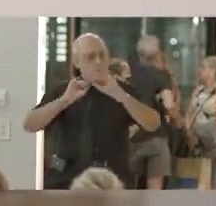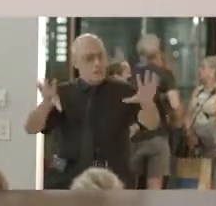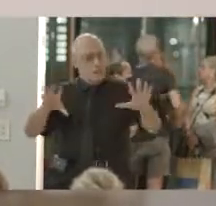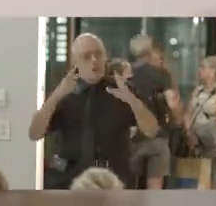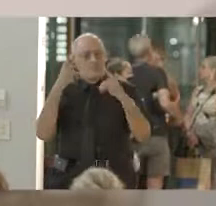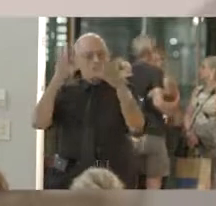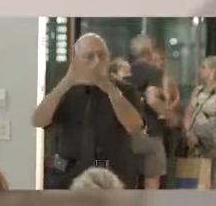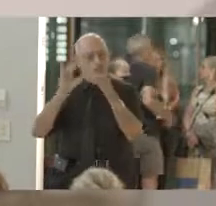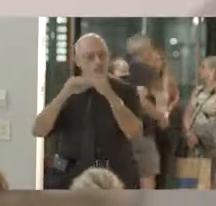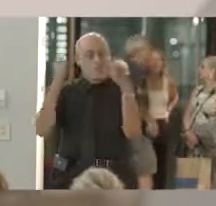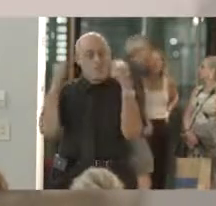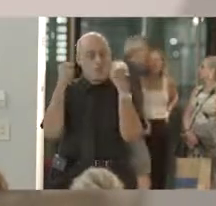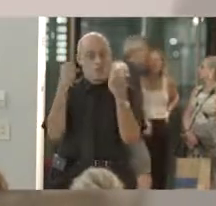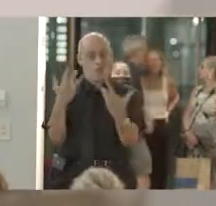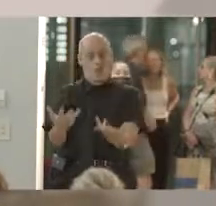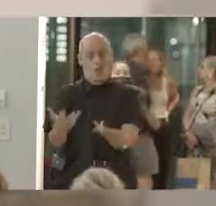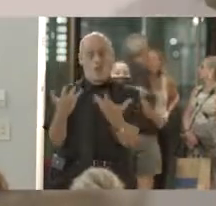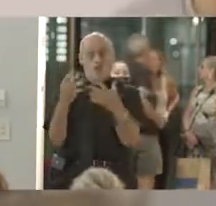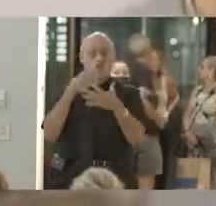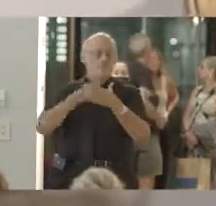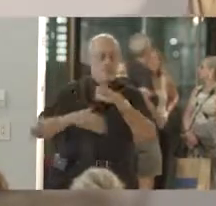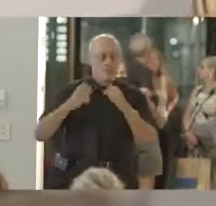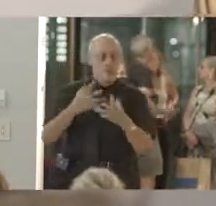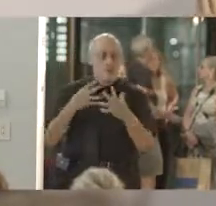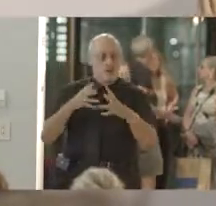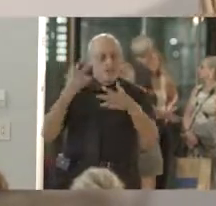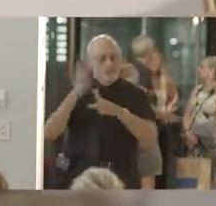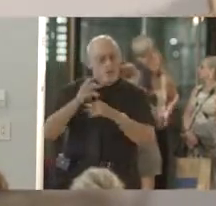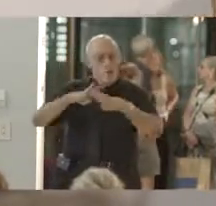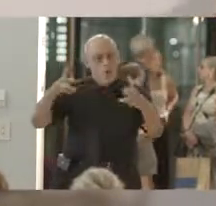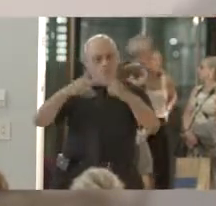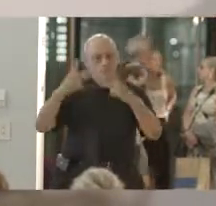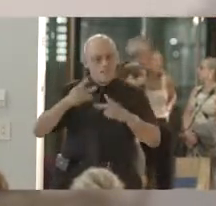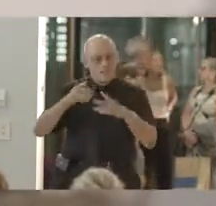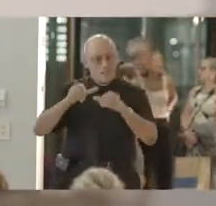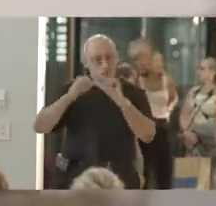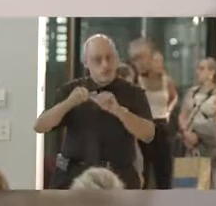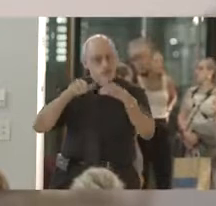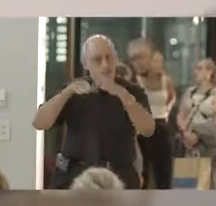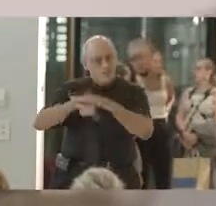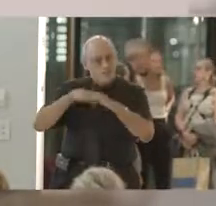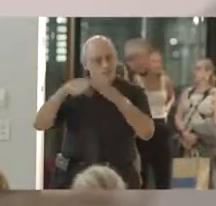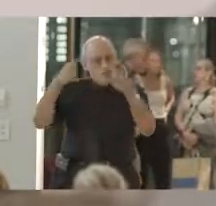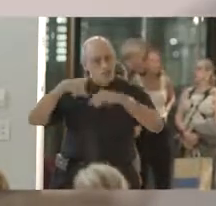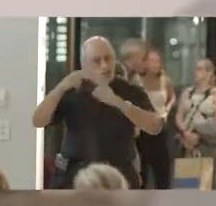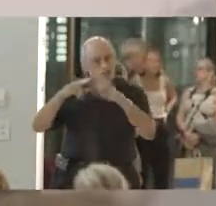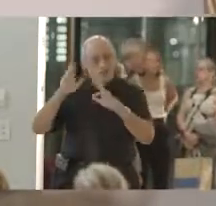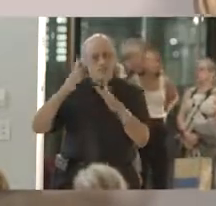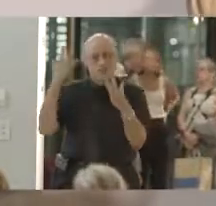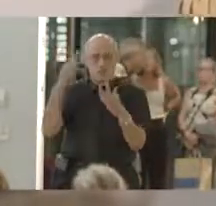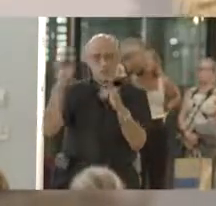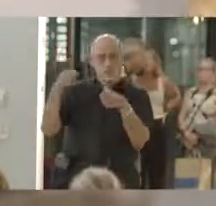500 comments that there's a lot of passion about keeping open spaces accessible to the public during construction. And so that's why we have this